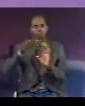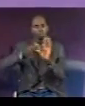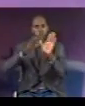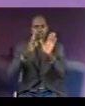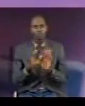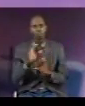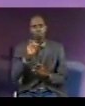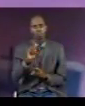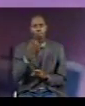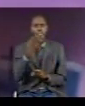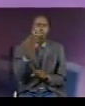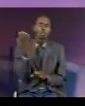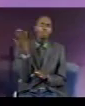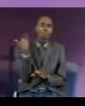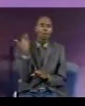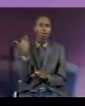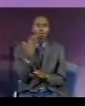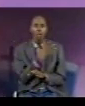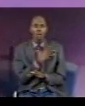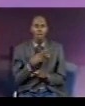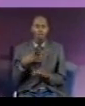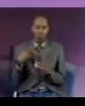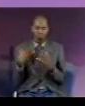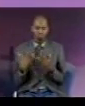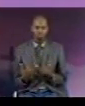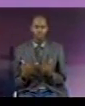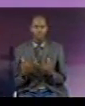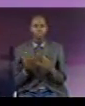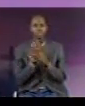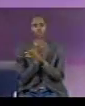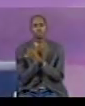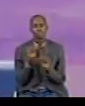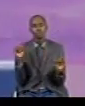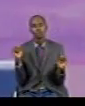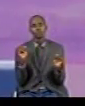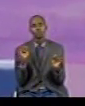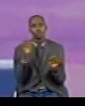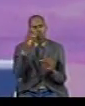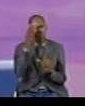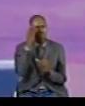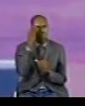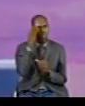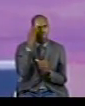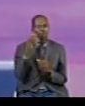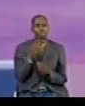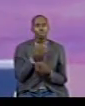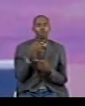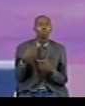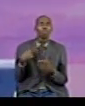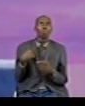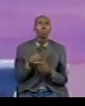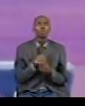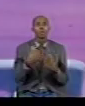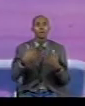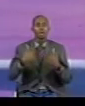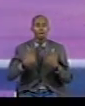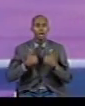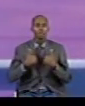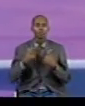past and present redemption. You know, we've been having this crusade